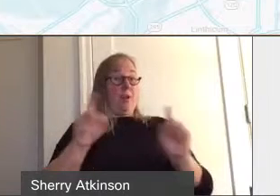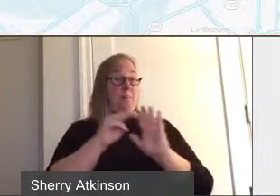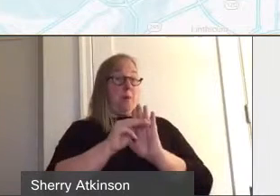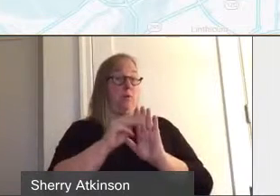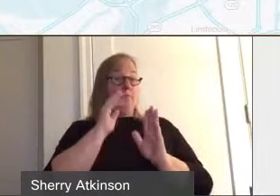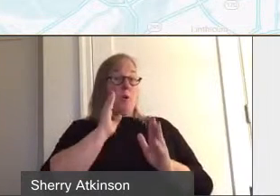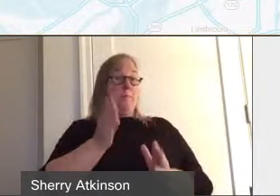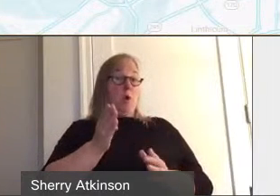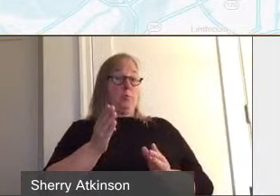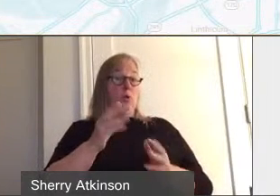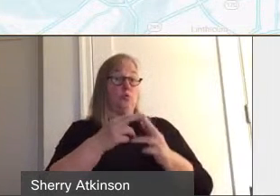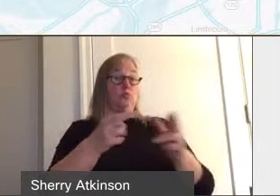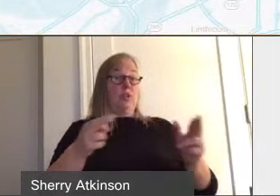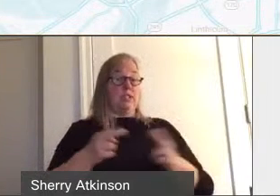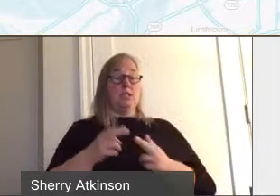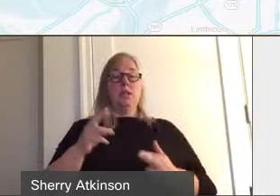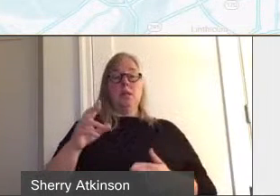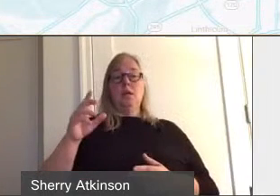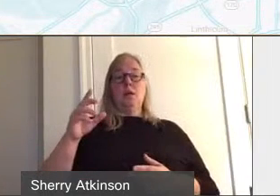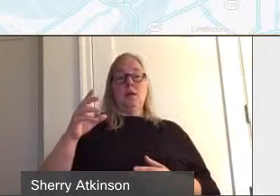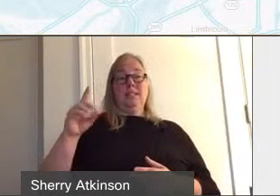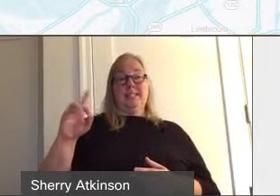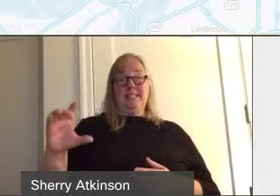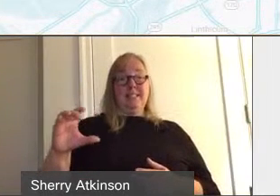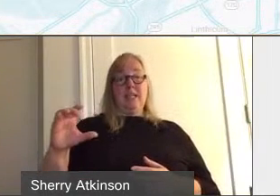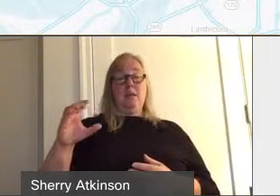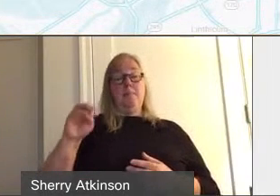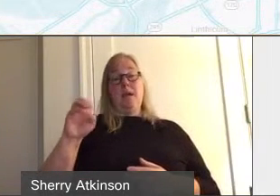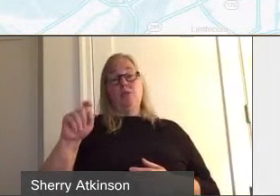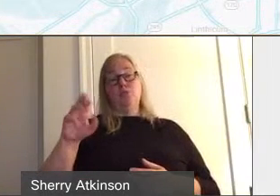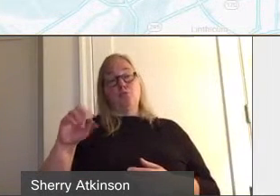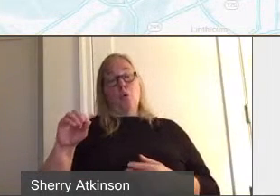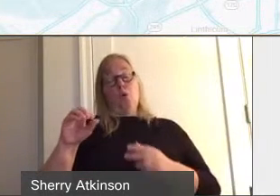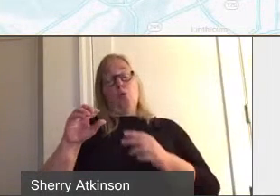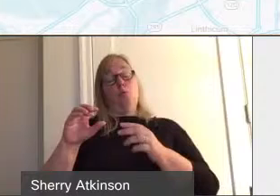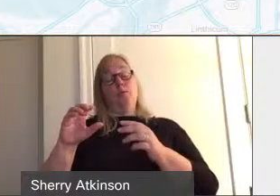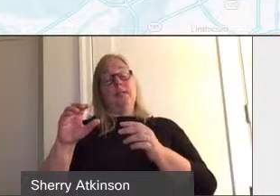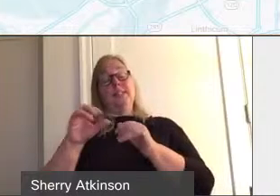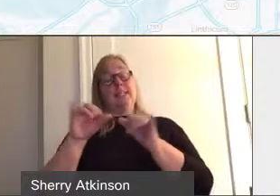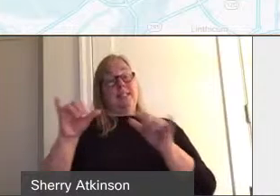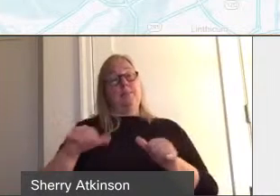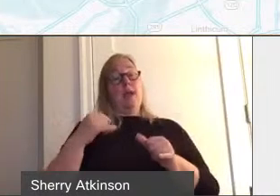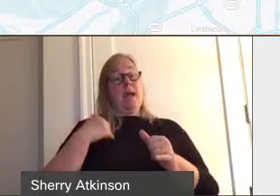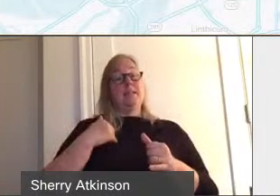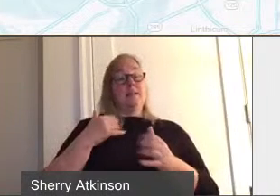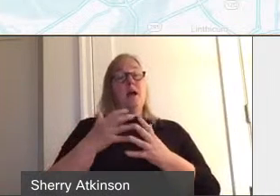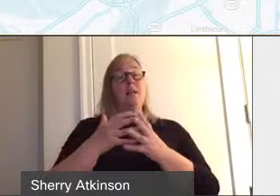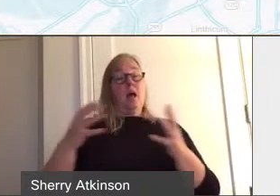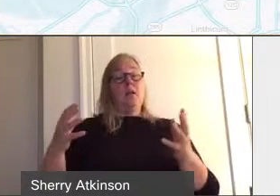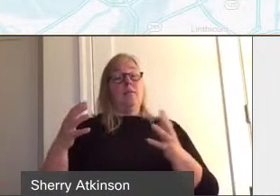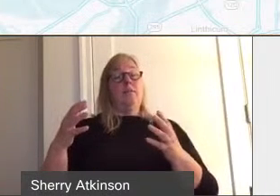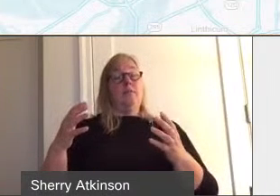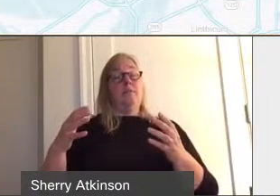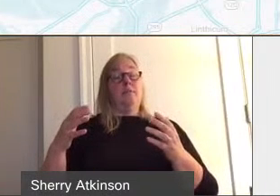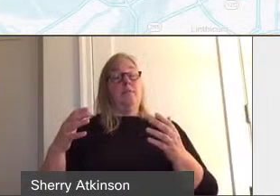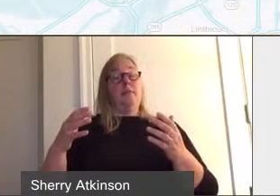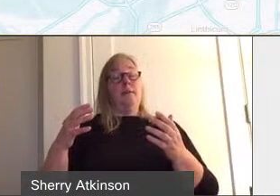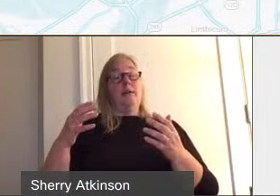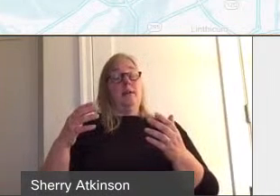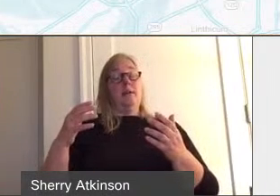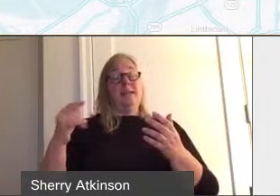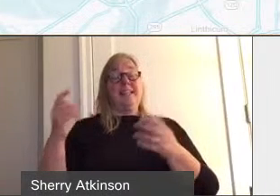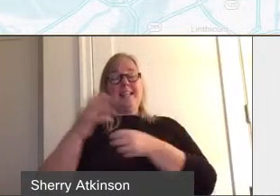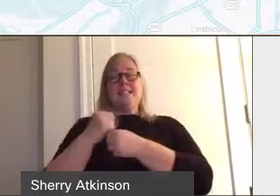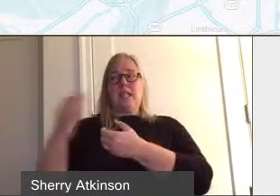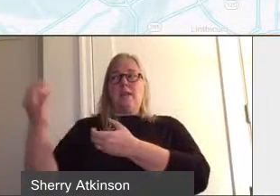The Washington Metro system has a lot of coordination and a lot of local input, but when big decisions are made in the Baltimore region, the